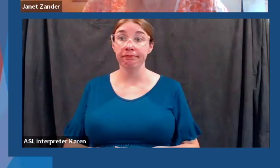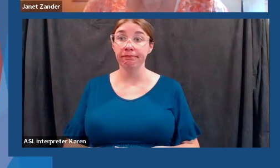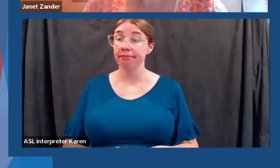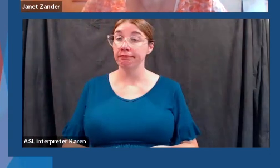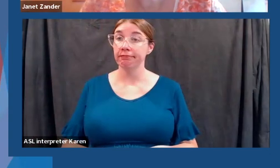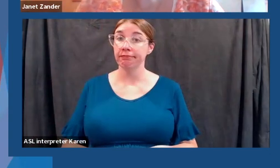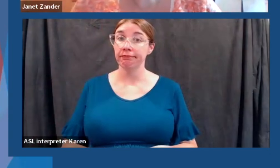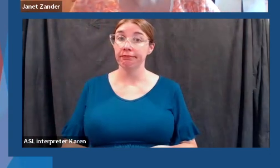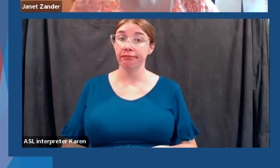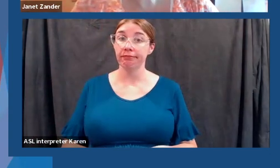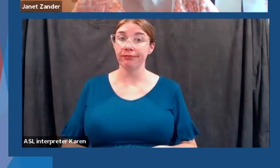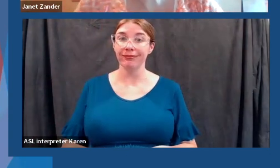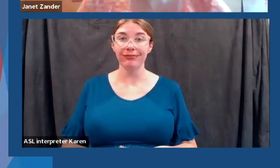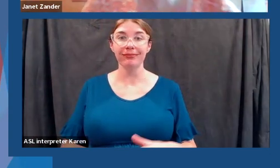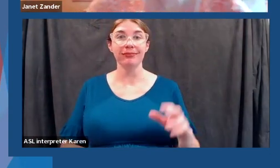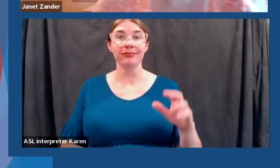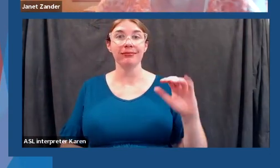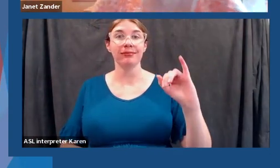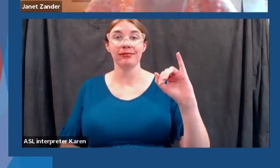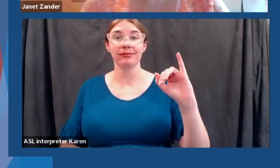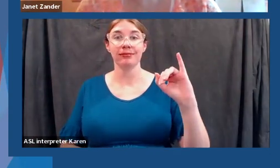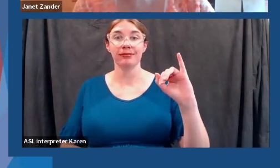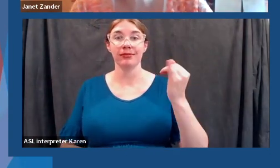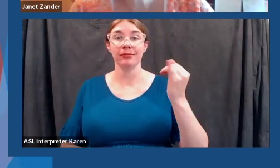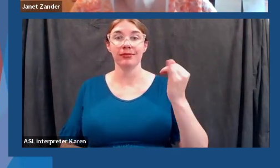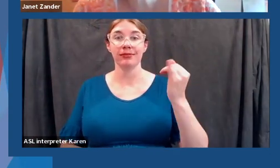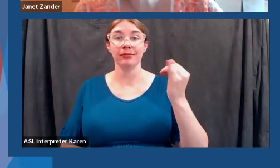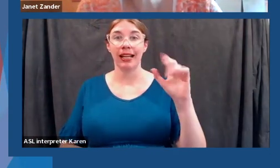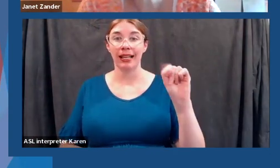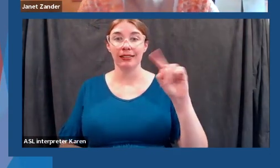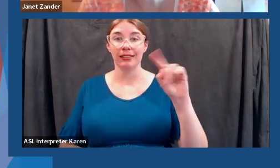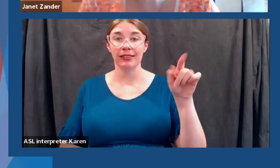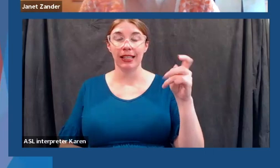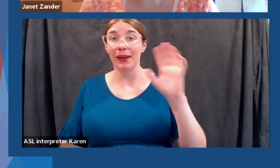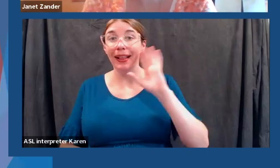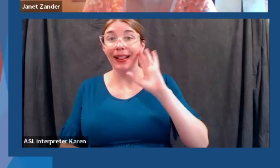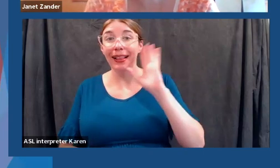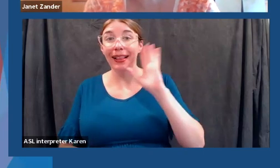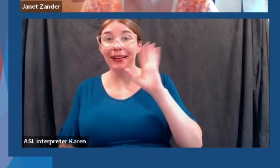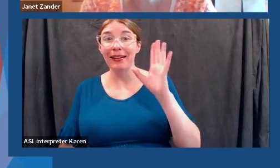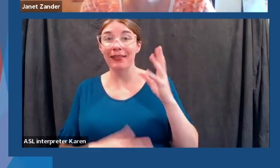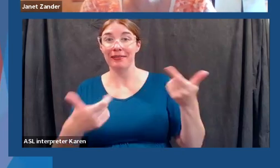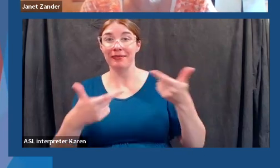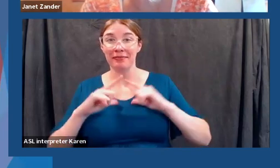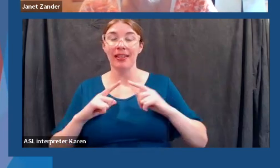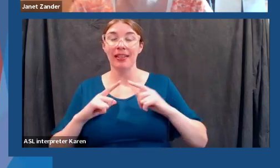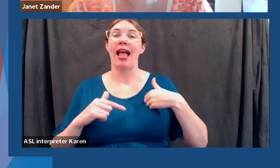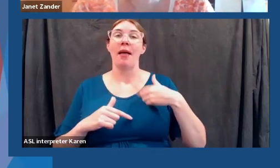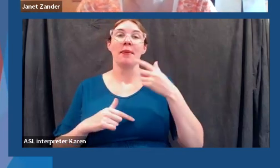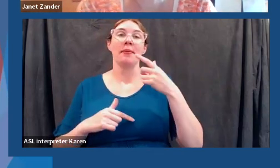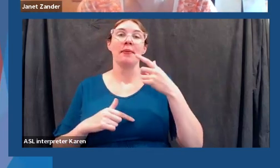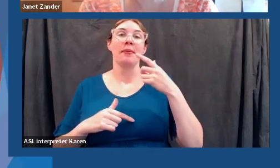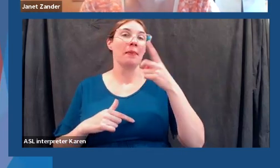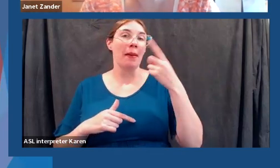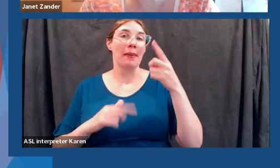Okay, I'm going to jump in at this point. Good afternoon. My name is Janet Zander, and I do the advocacy and public policy work for the Greater